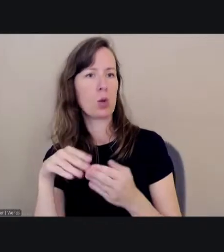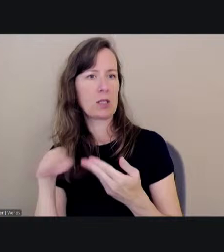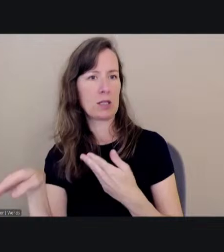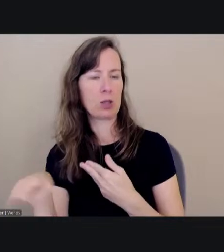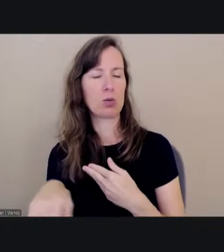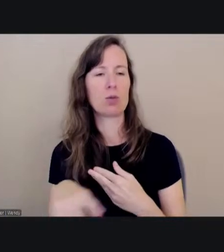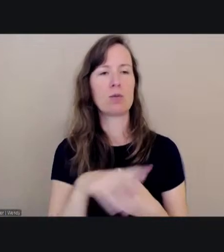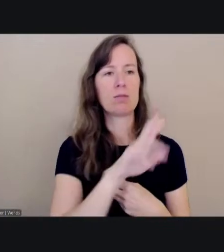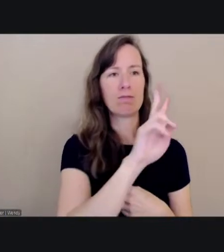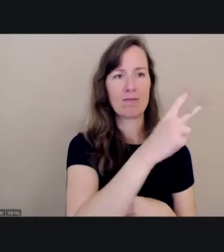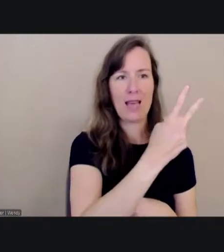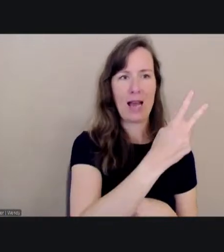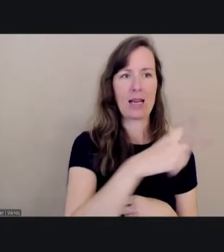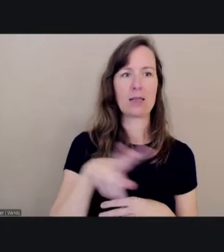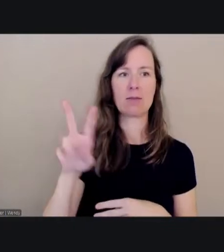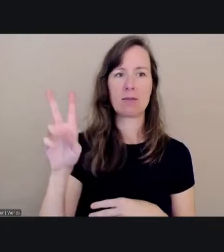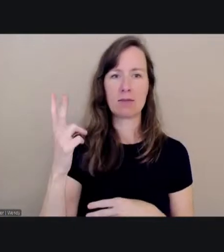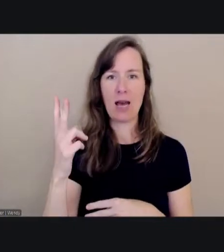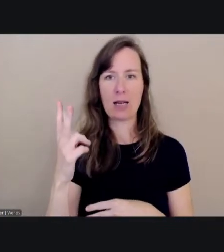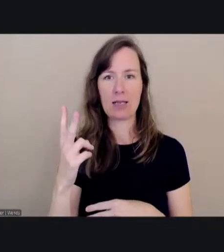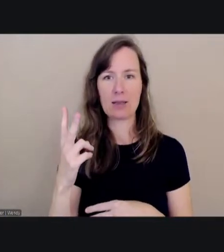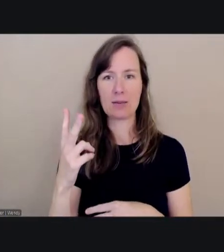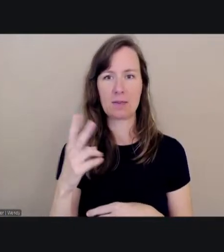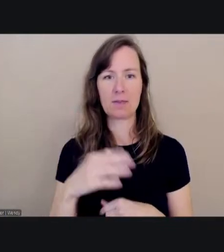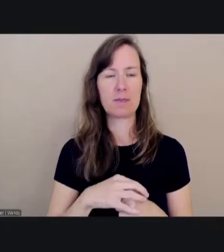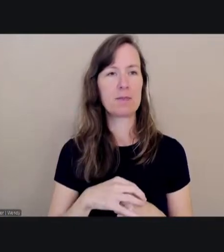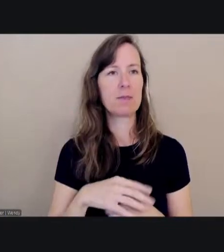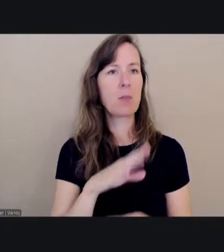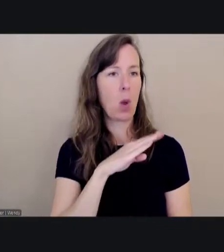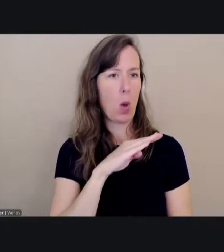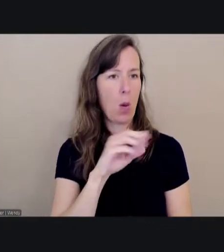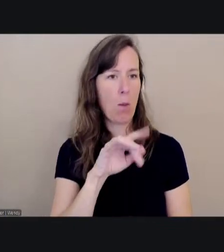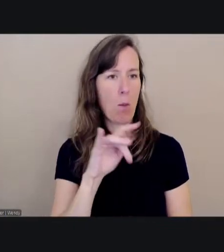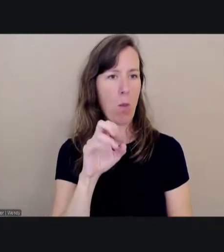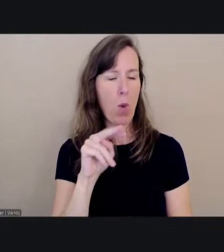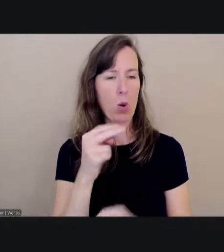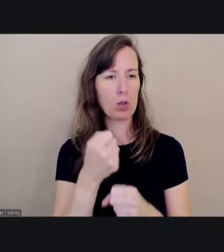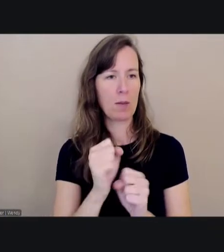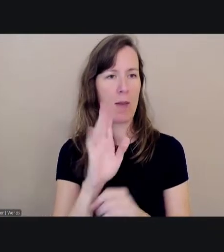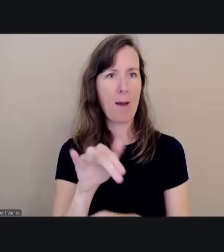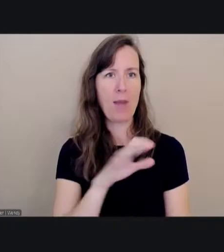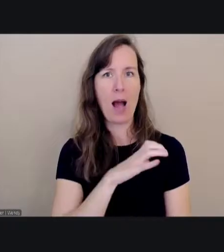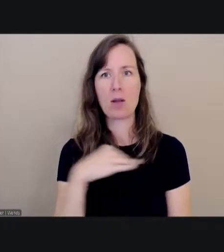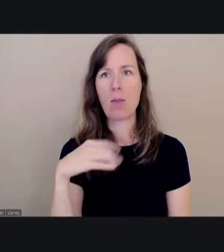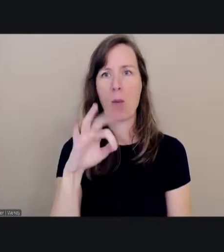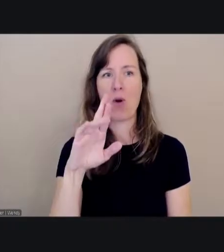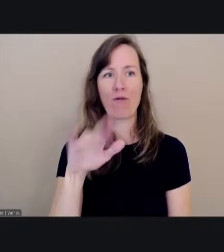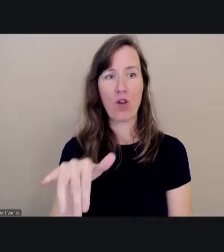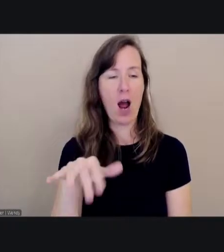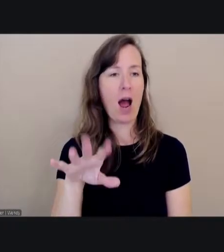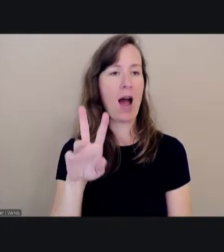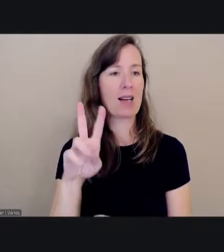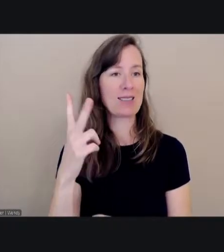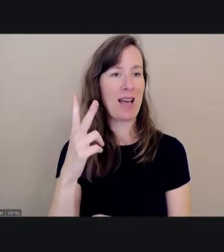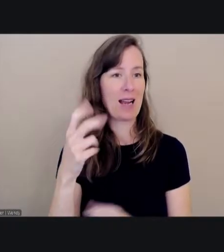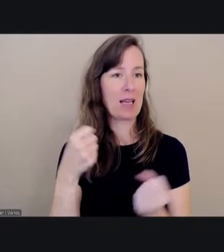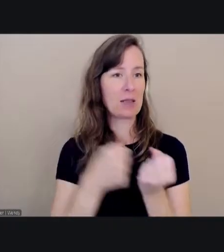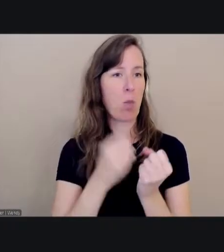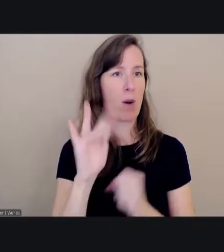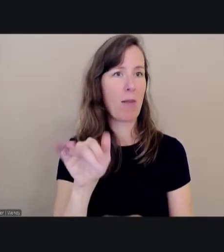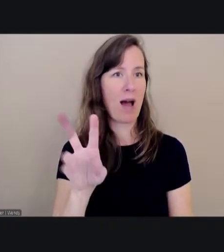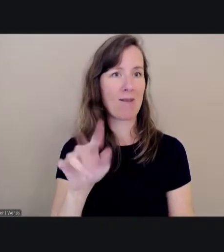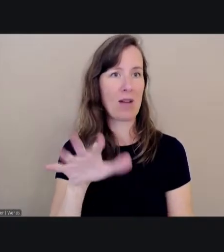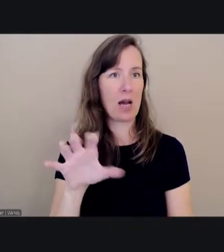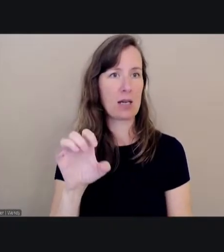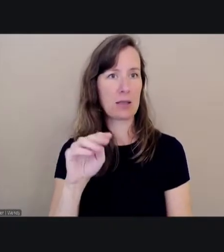Second. It's been made. The motion is made by Councilmember Fry and seconded by the Vice Mayor. Any discussion? Hearing none,